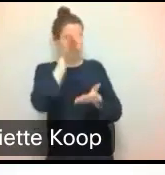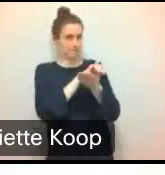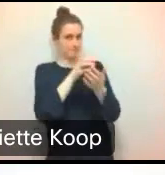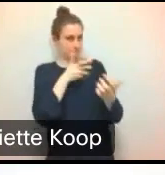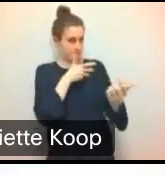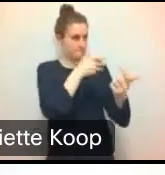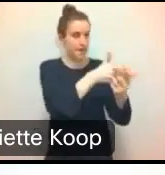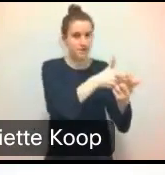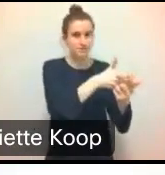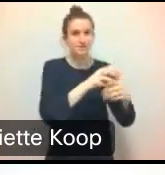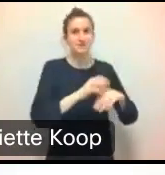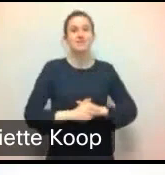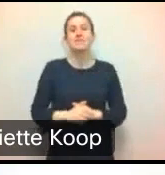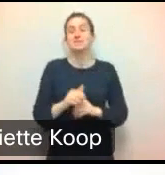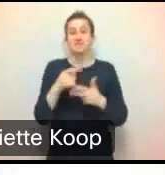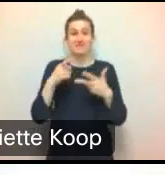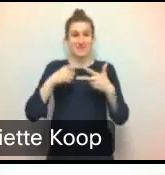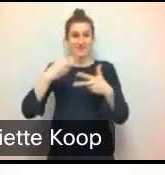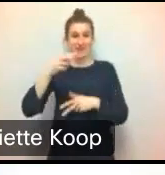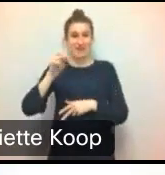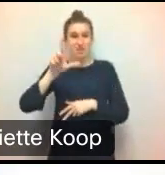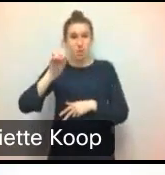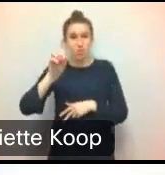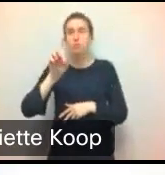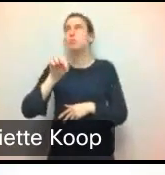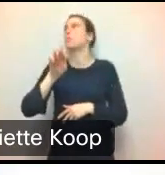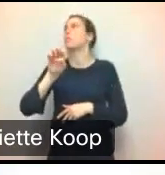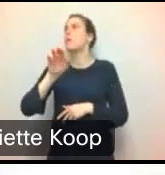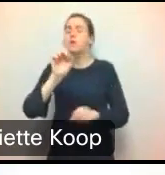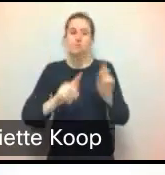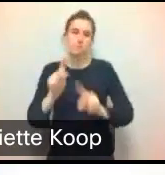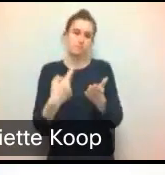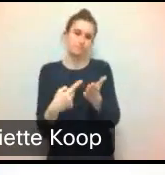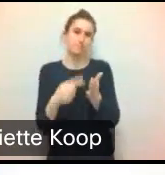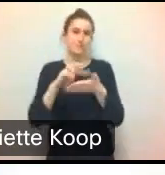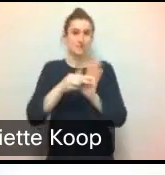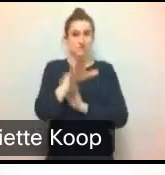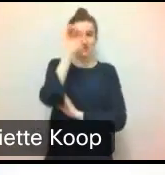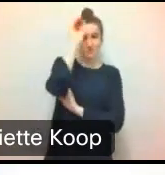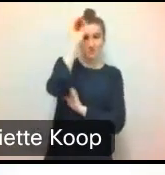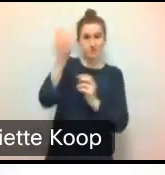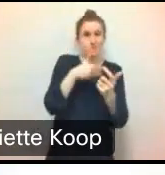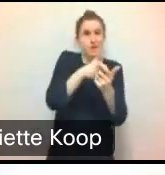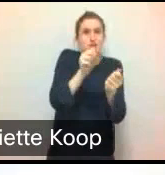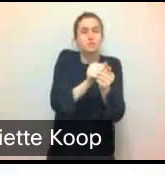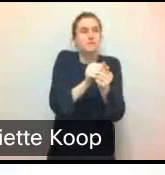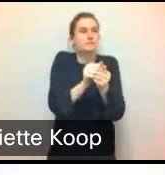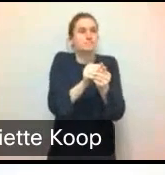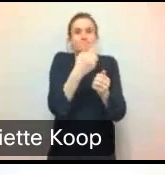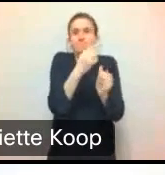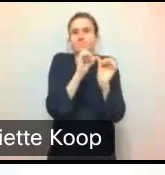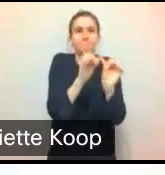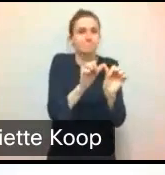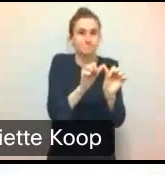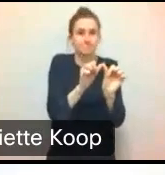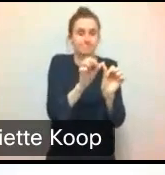we don't talk nearly enough about halo. Halo biases are forming opinions based on fixed characteristics. So it's putting